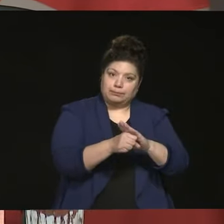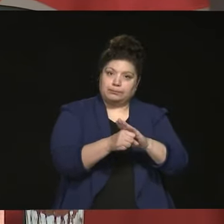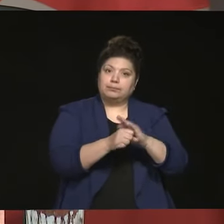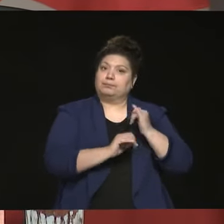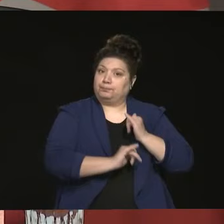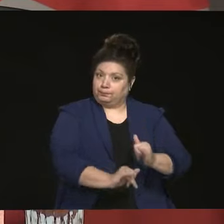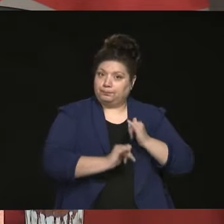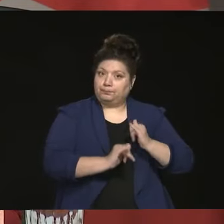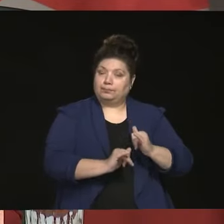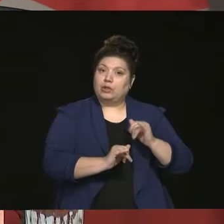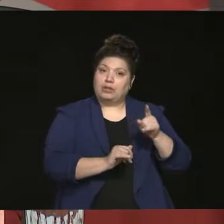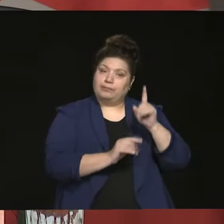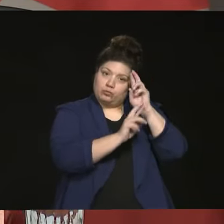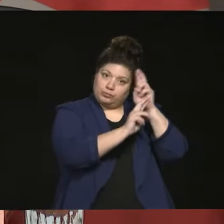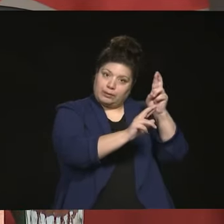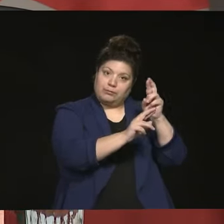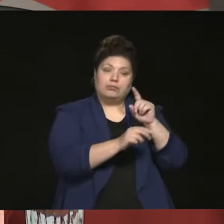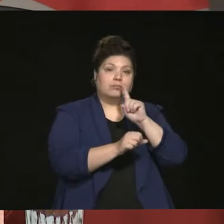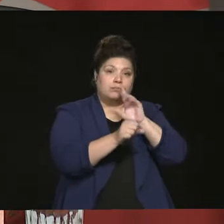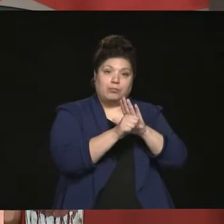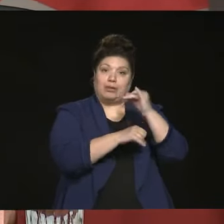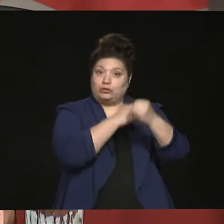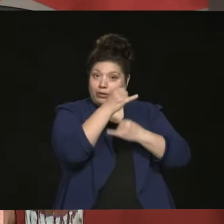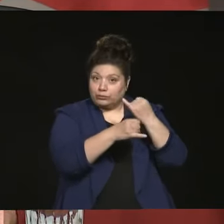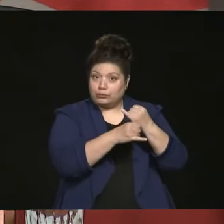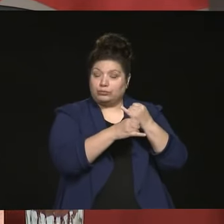especially when it comes to